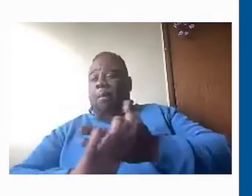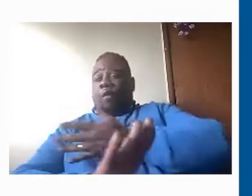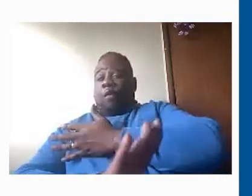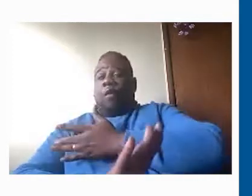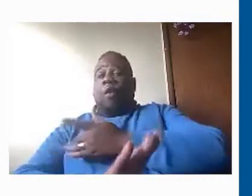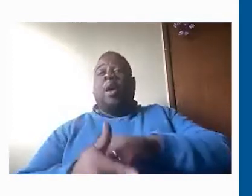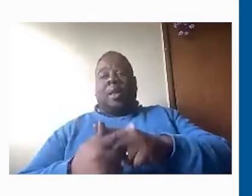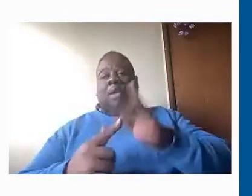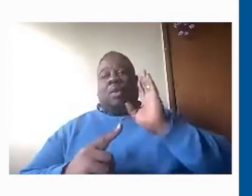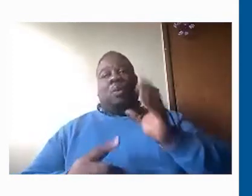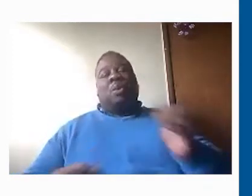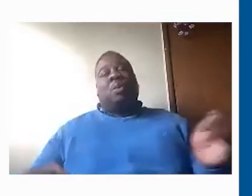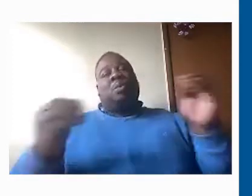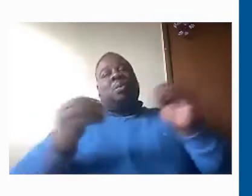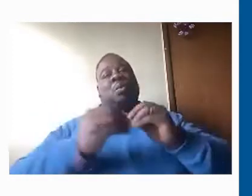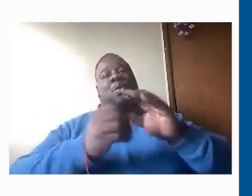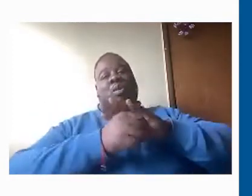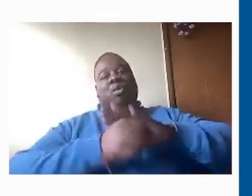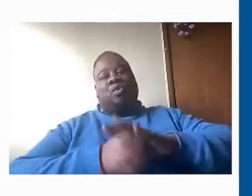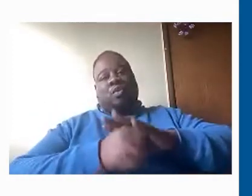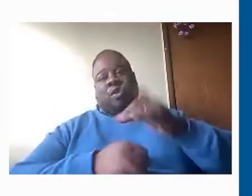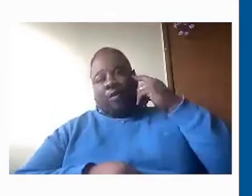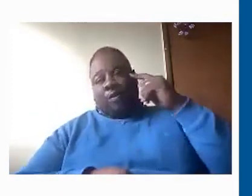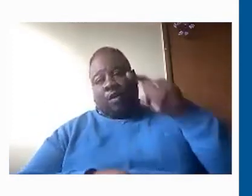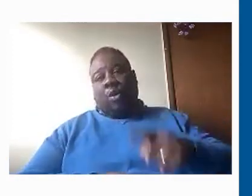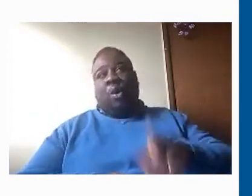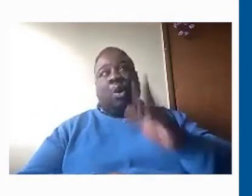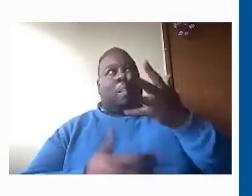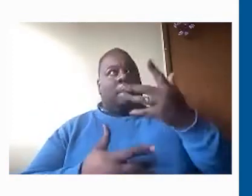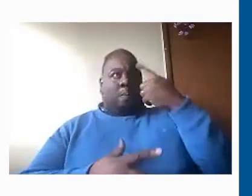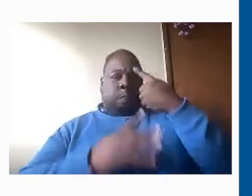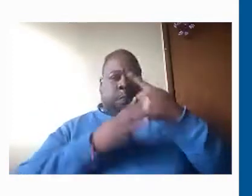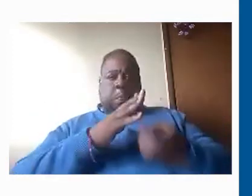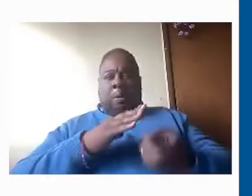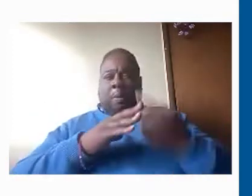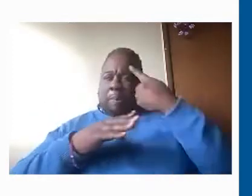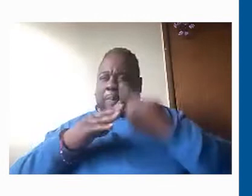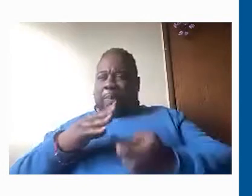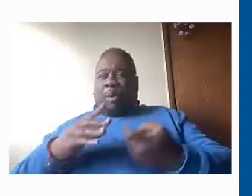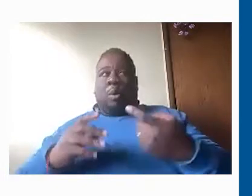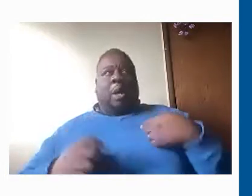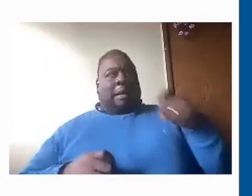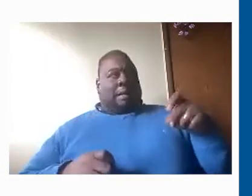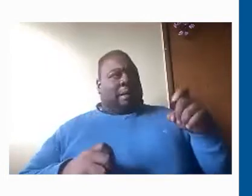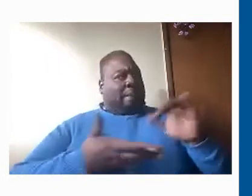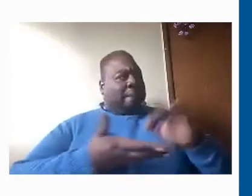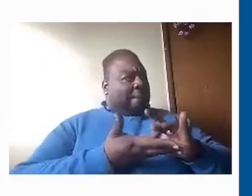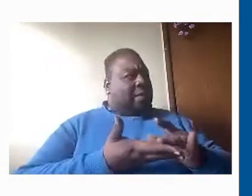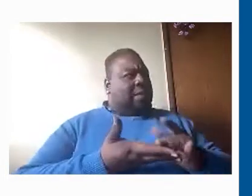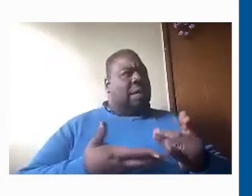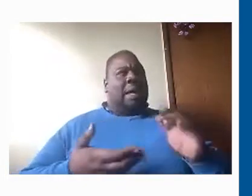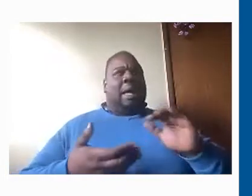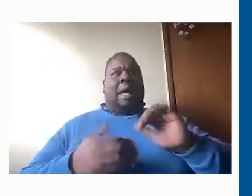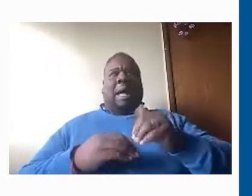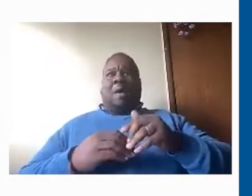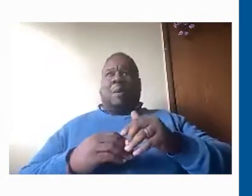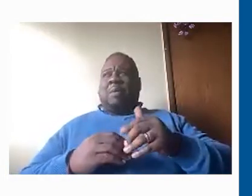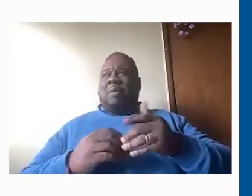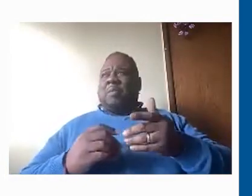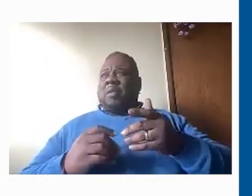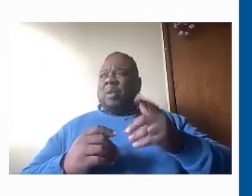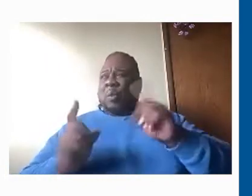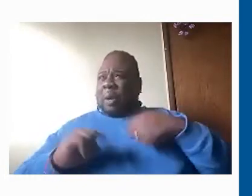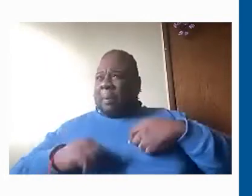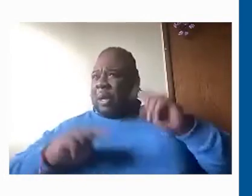to forget information, even maybe medications you take, or even how you're going to evacuate. So it's really important to prepare in advance.